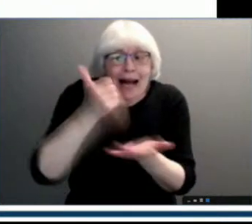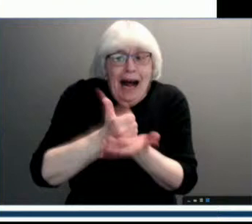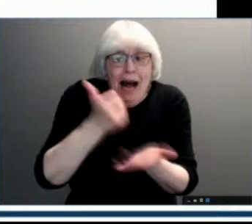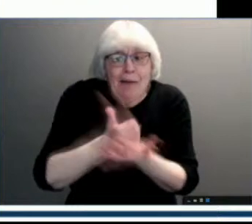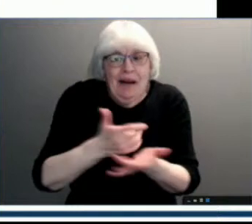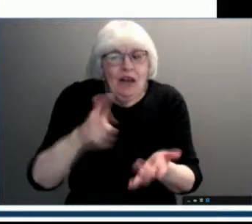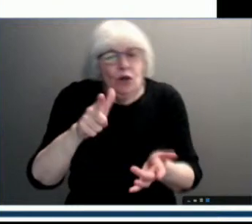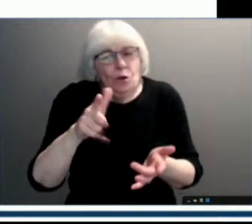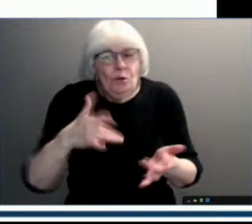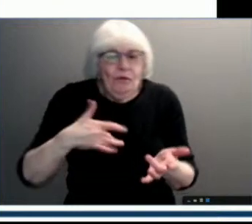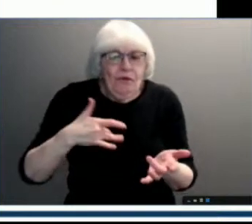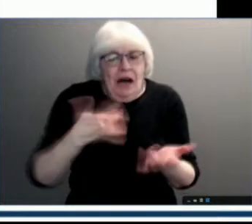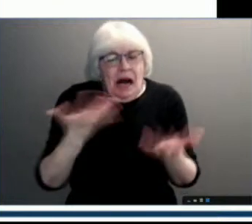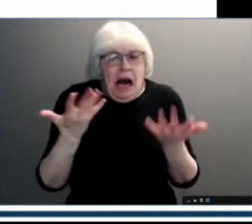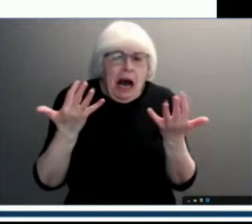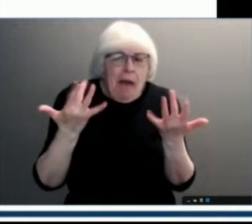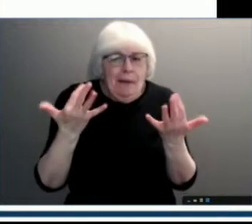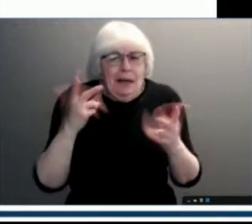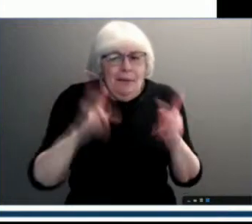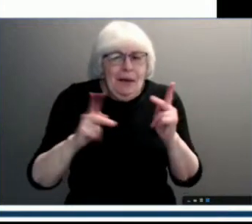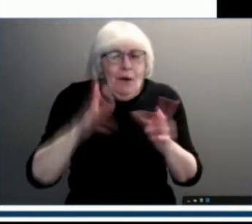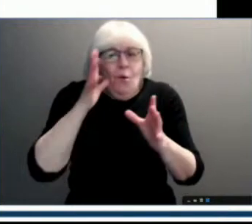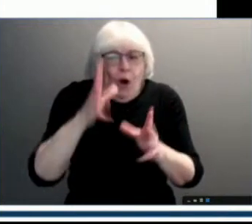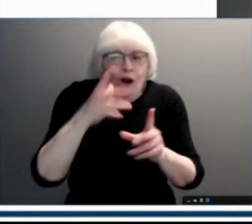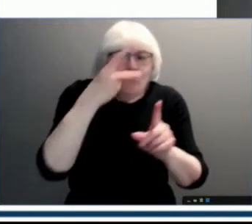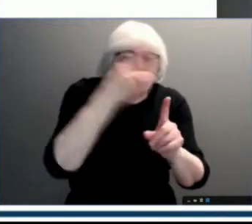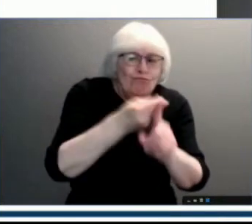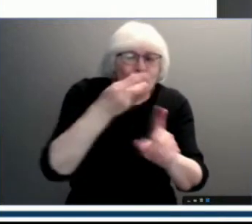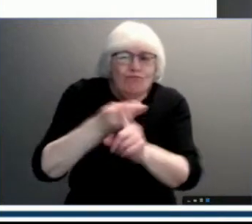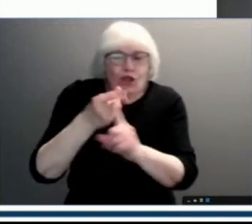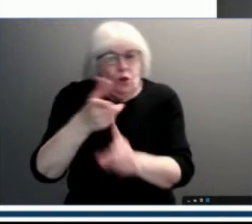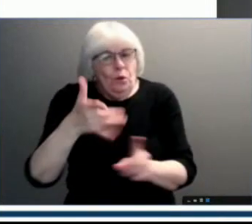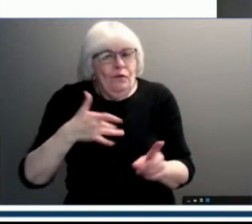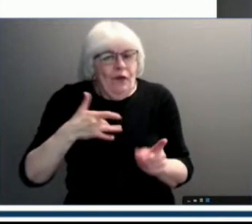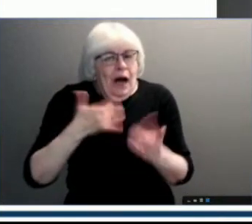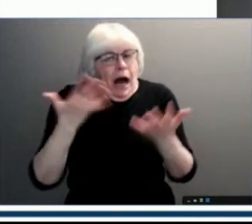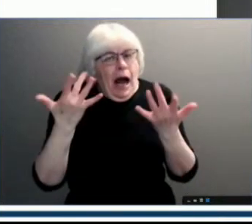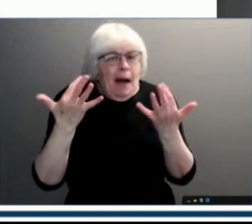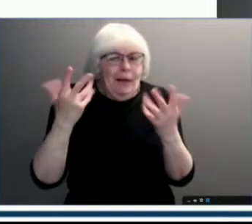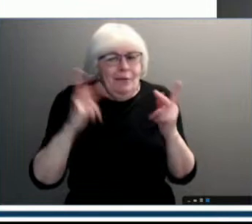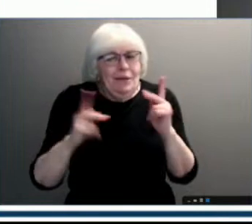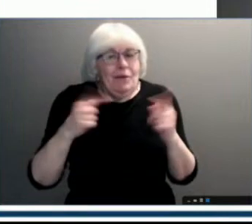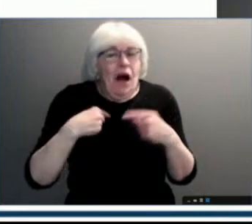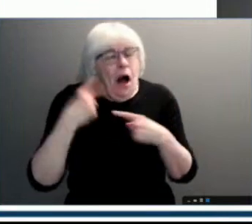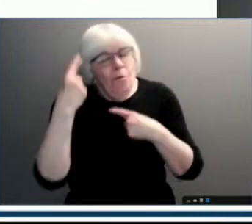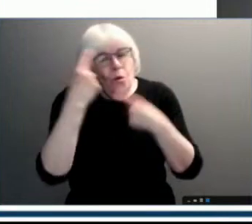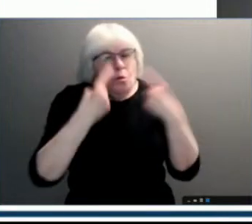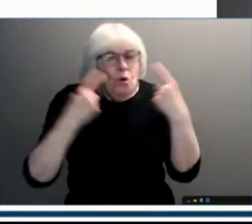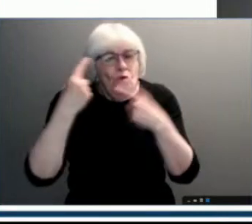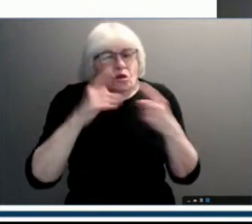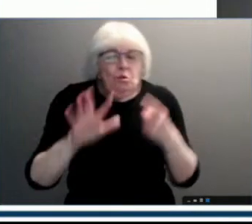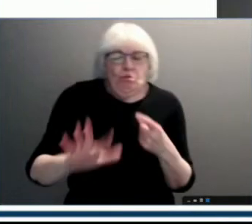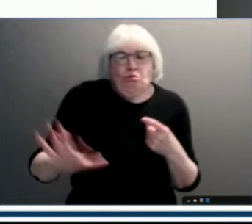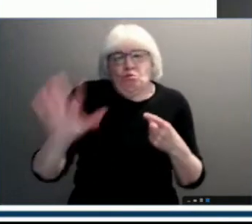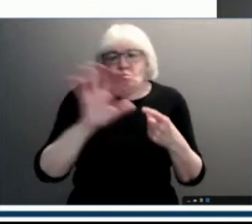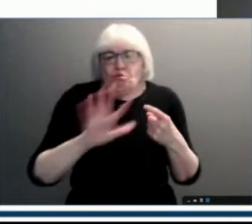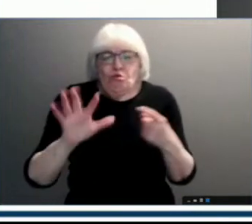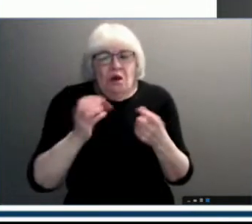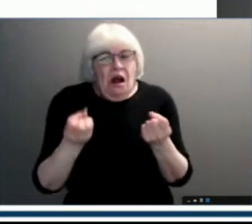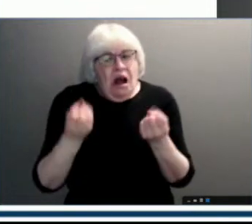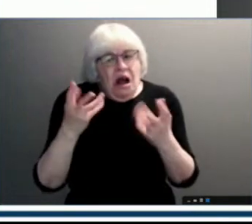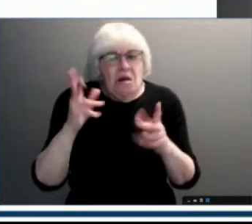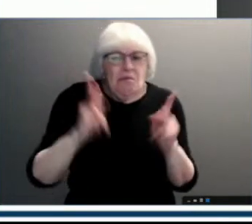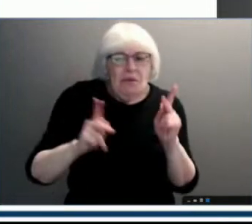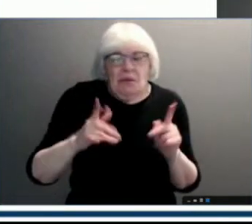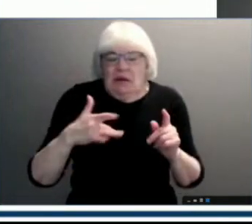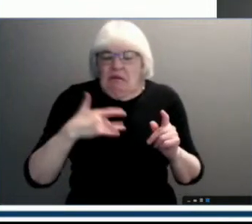urgency. If you're going to do this, you're going to need people to put it in people's arms. So I'm just wondering, can you give us a ballpark figure at least about how much you're short and how many